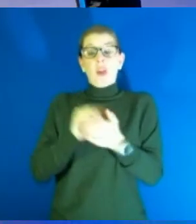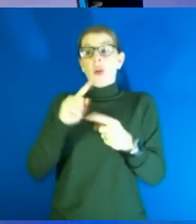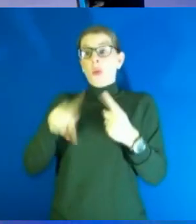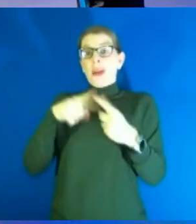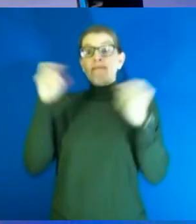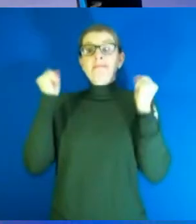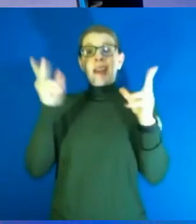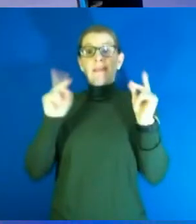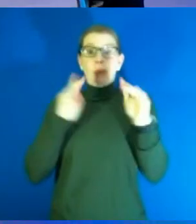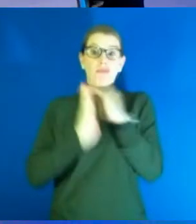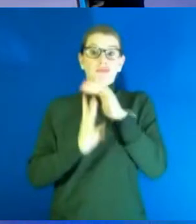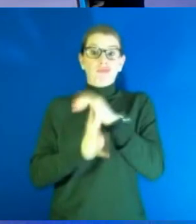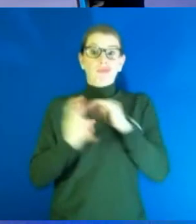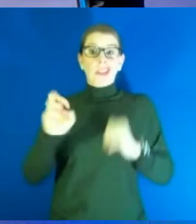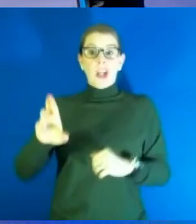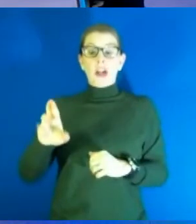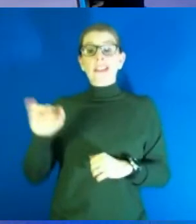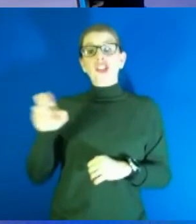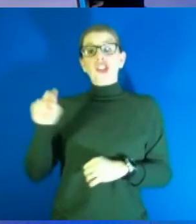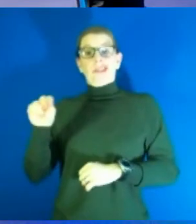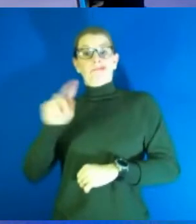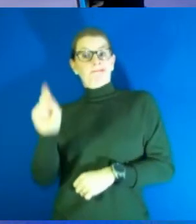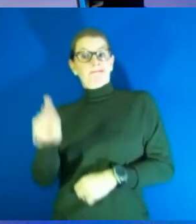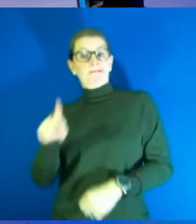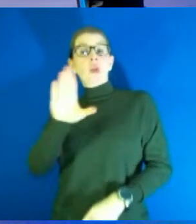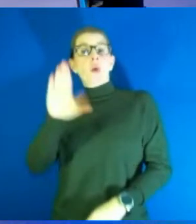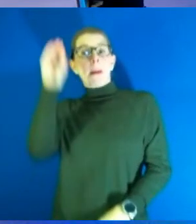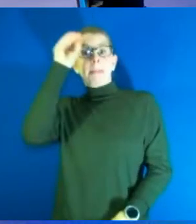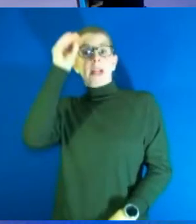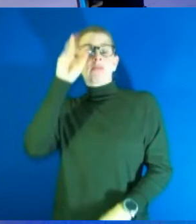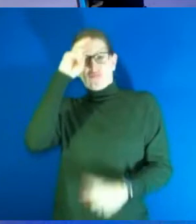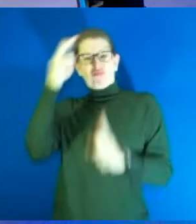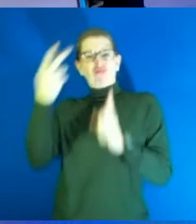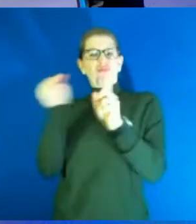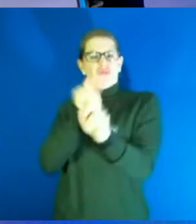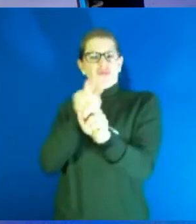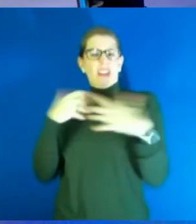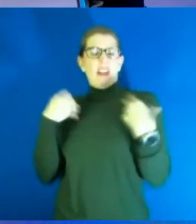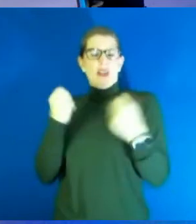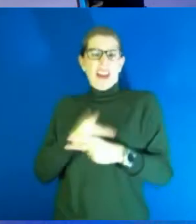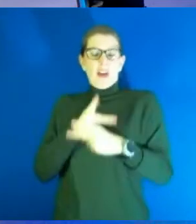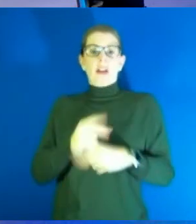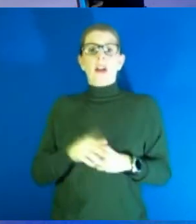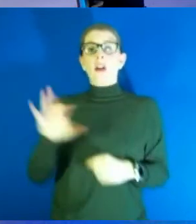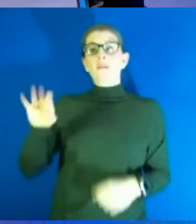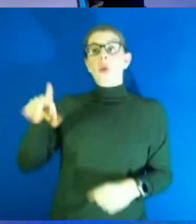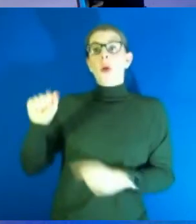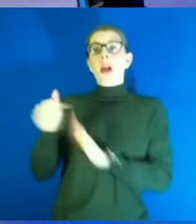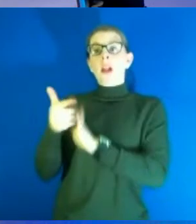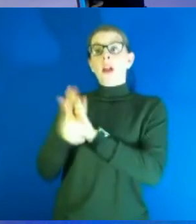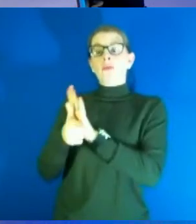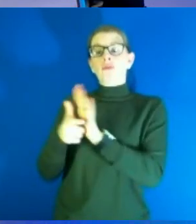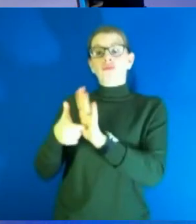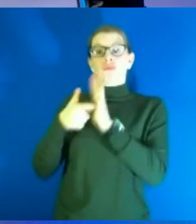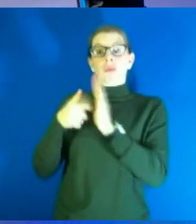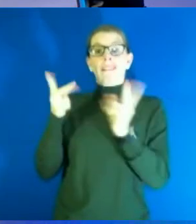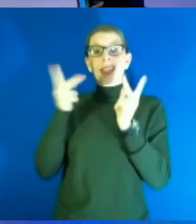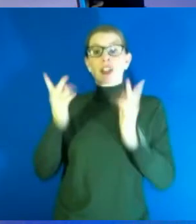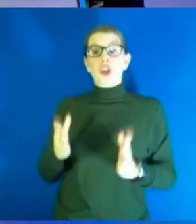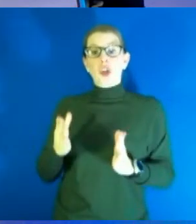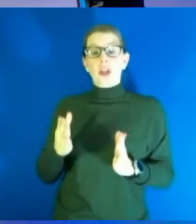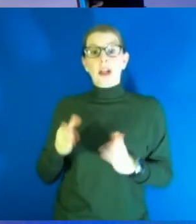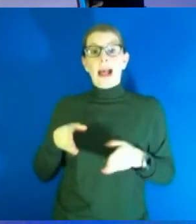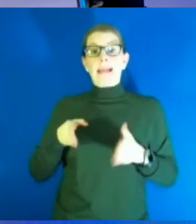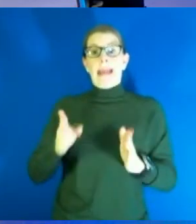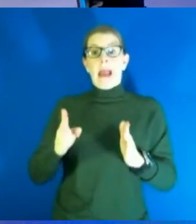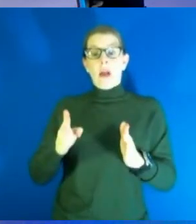I have a question from Jean. What is your opinion from a healthcare standpoint of the proposed Florida law requiring visitors to be allowed